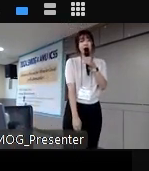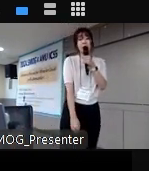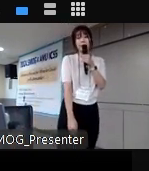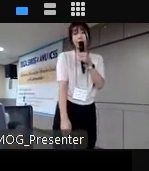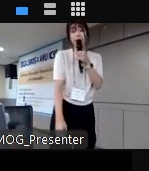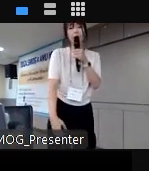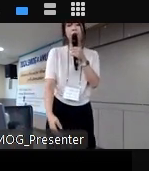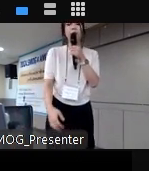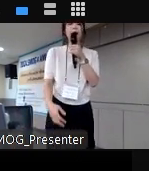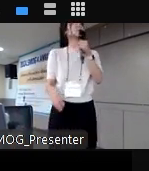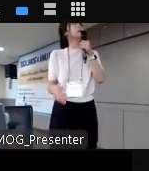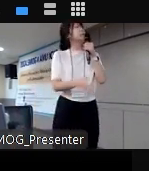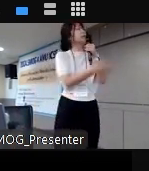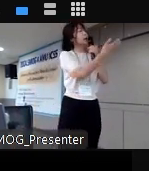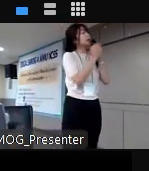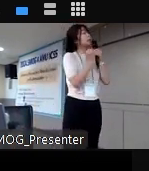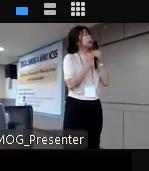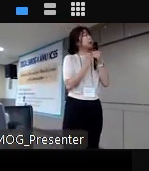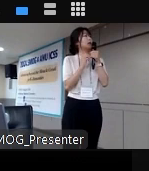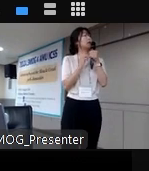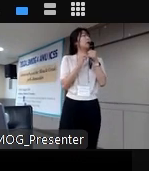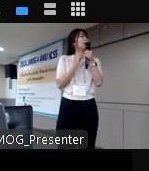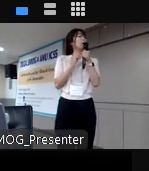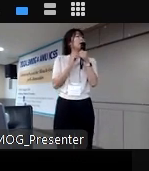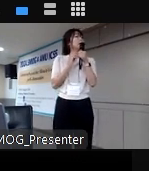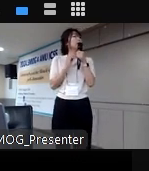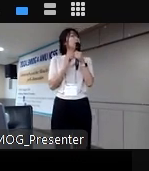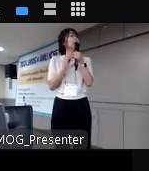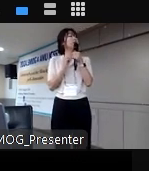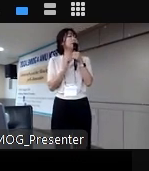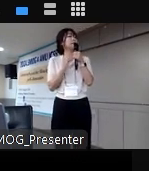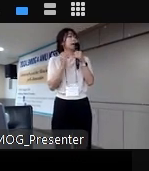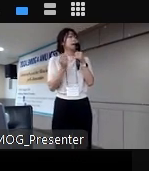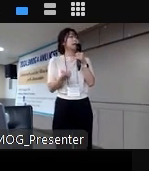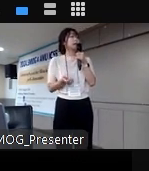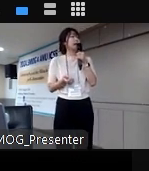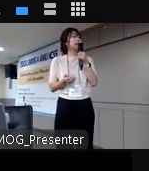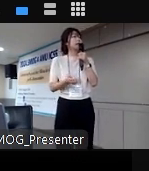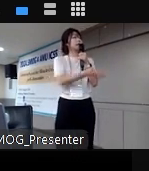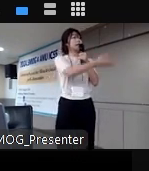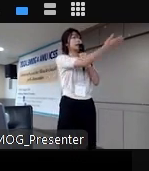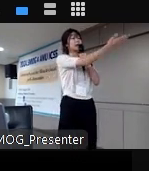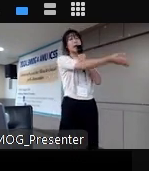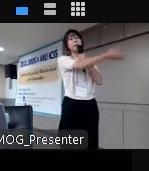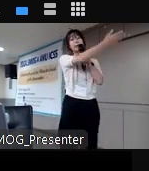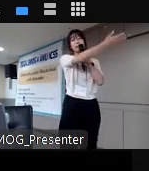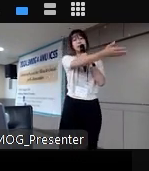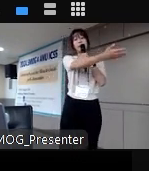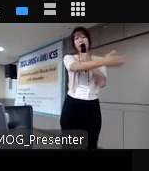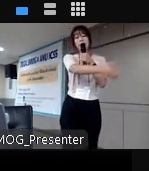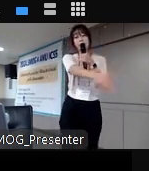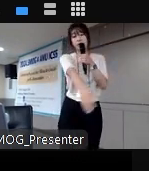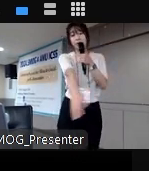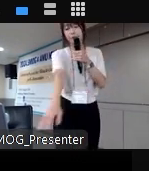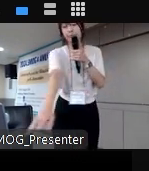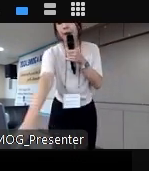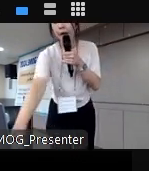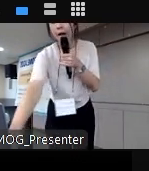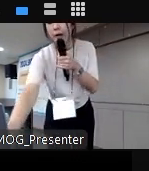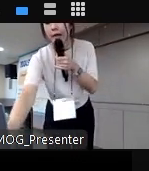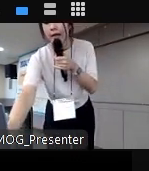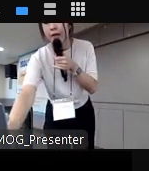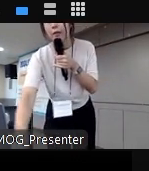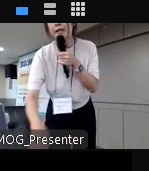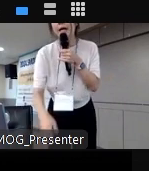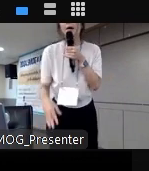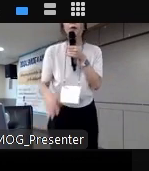and Mayberry also have a very nice study asking 12 native signers of ASL to describe a 6-panel picture. And what